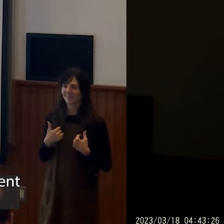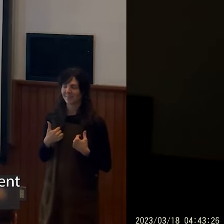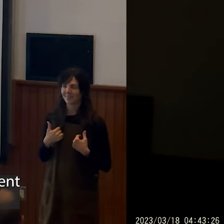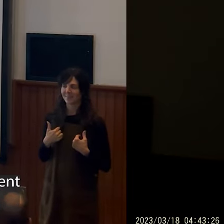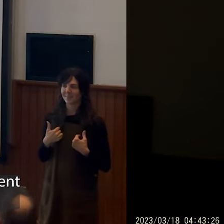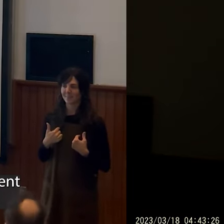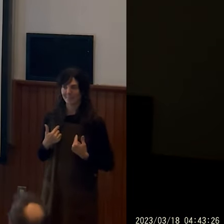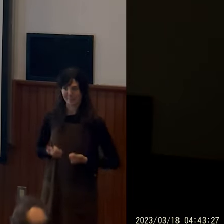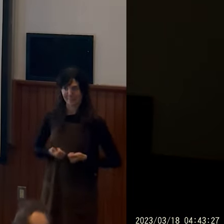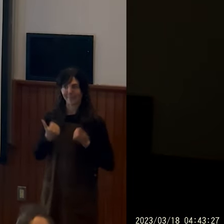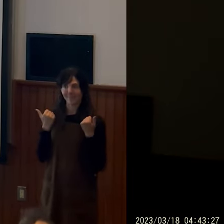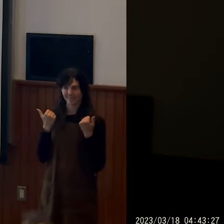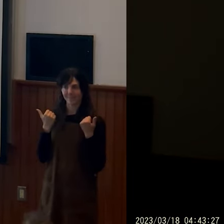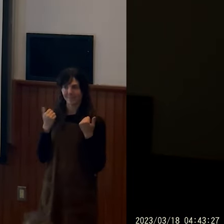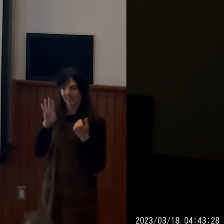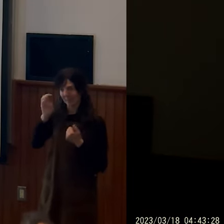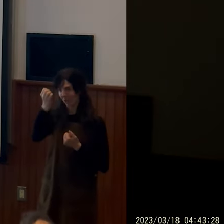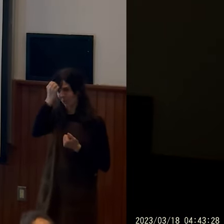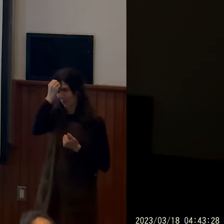been living in Europe.